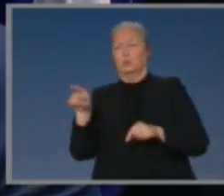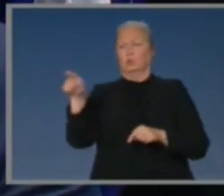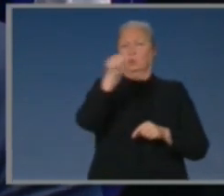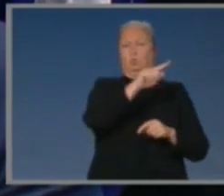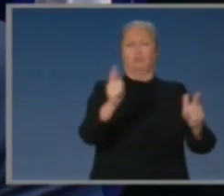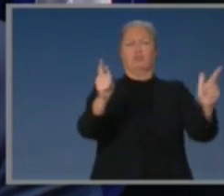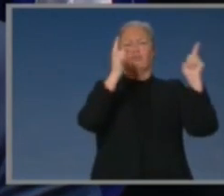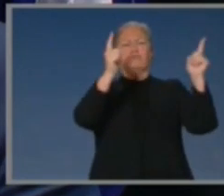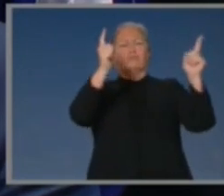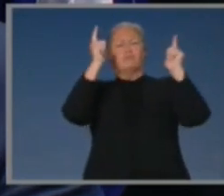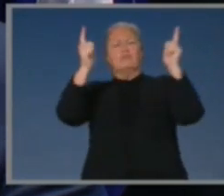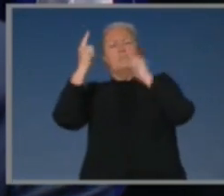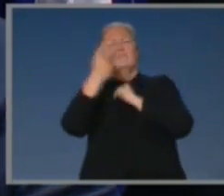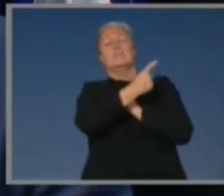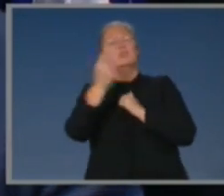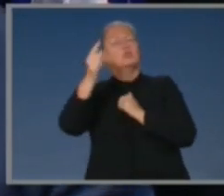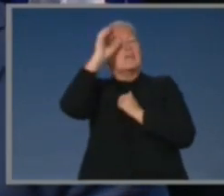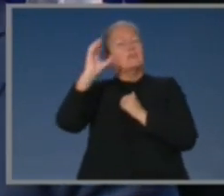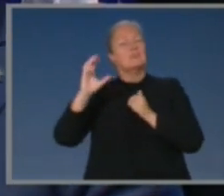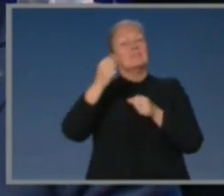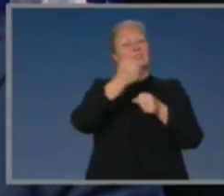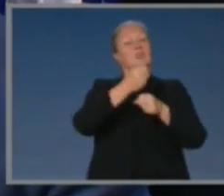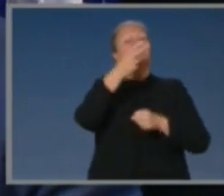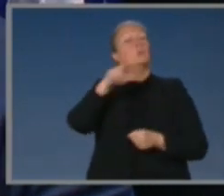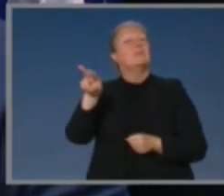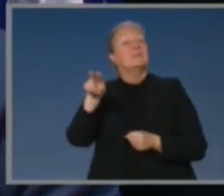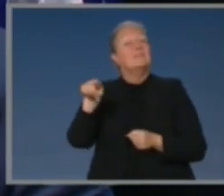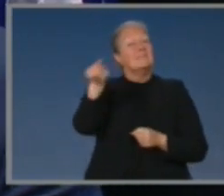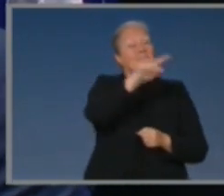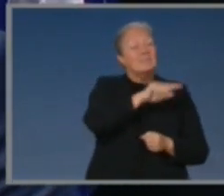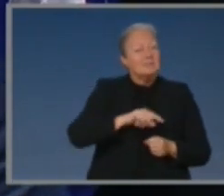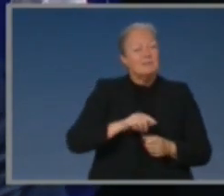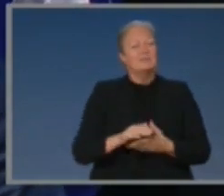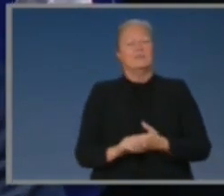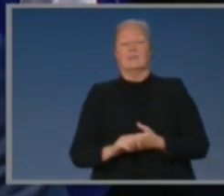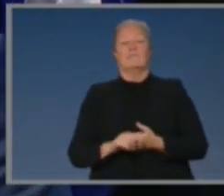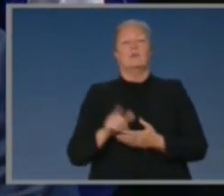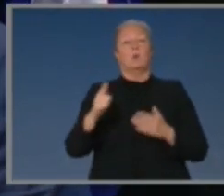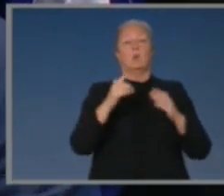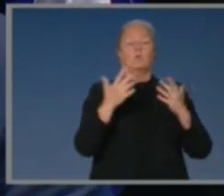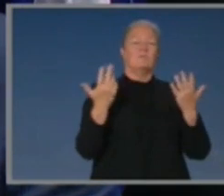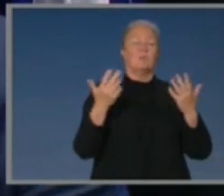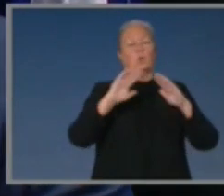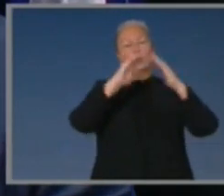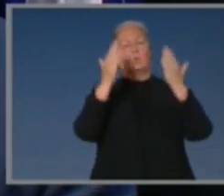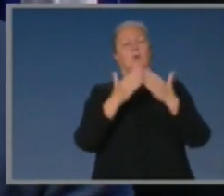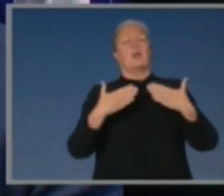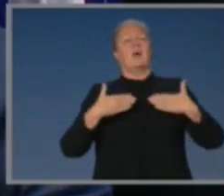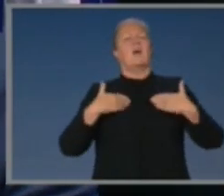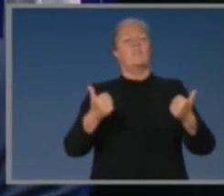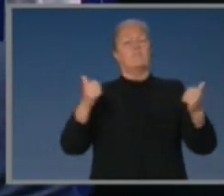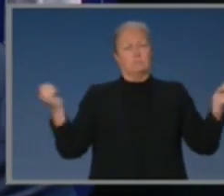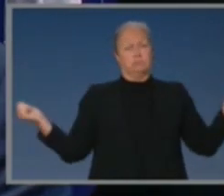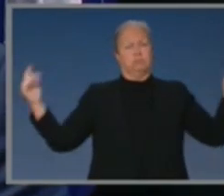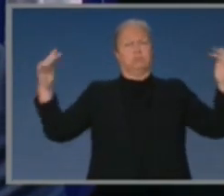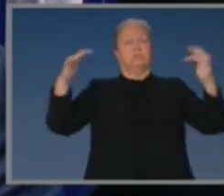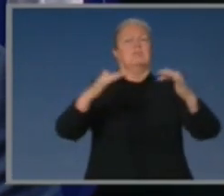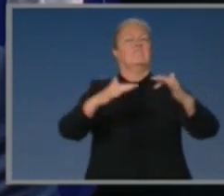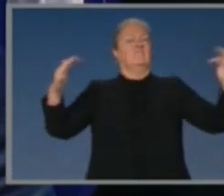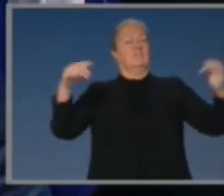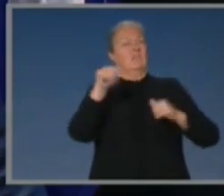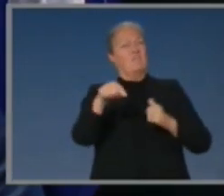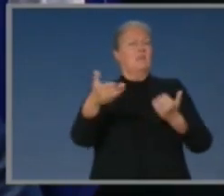exactly that process. I think it's on the 18th of May, the World Health Assembly will be meeting, and they'll be considering a proposal